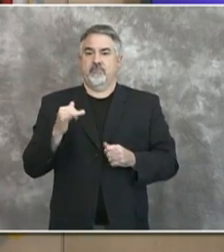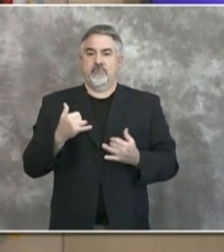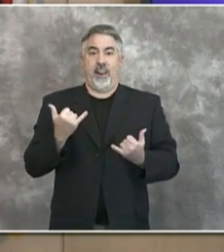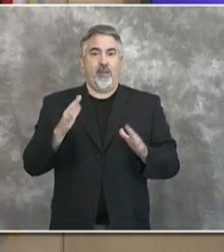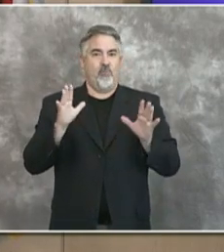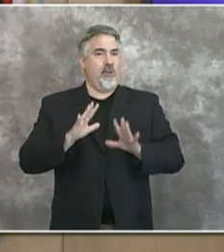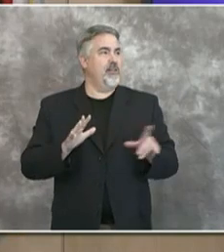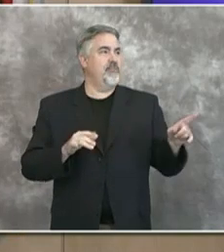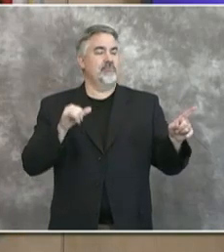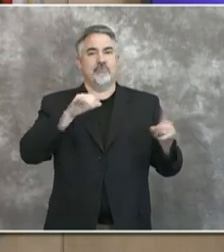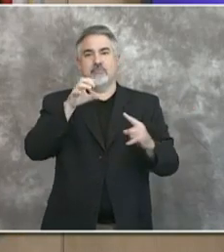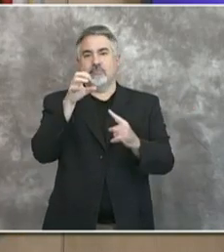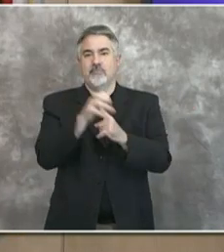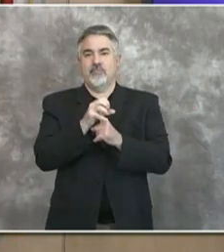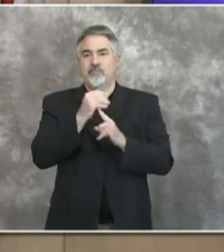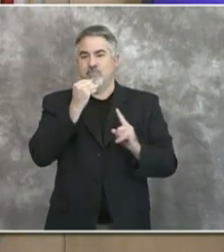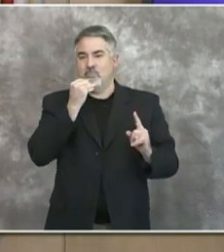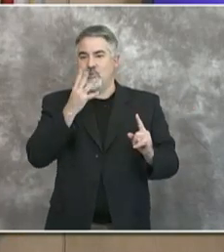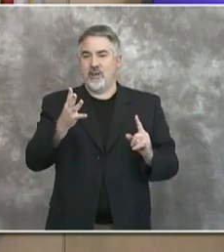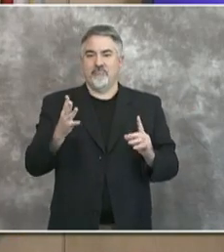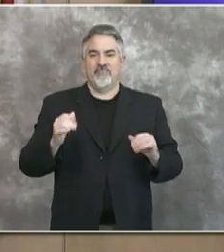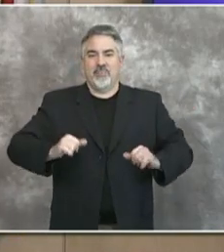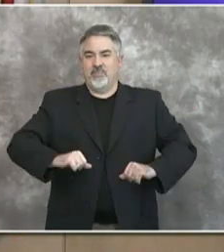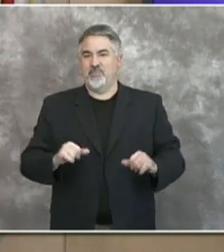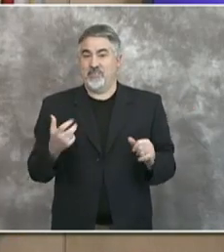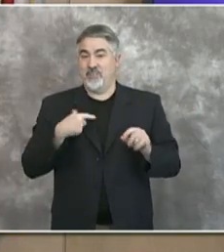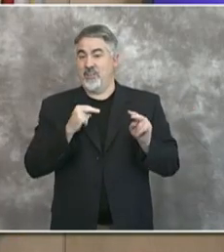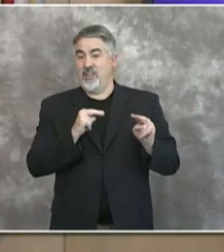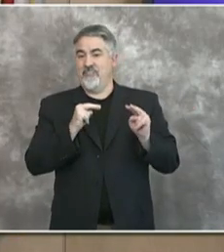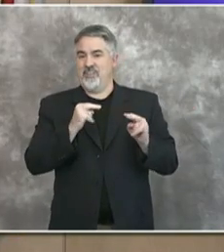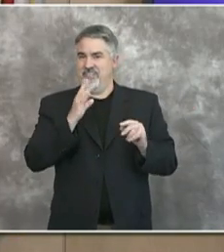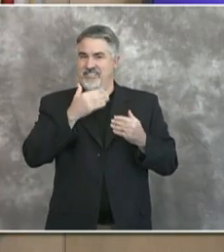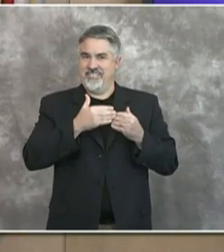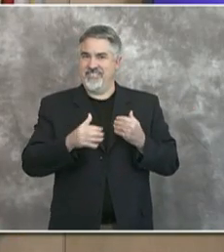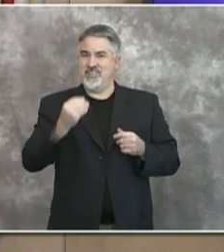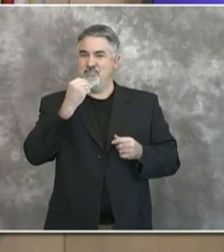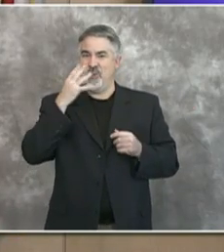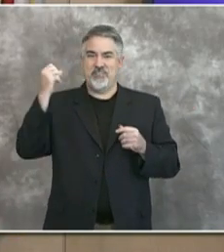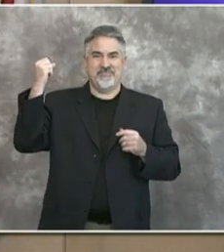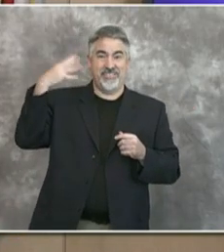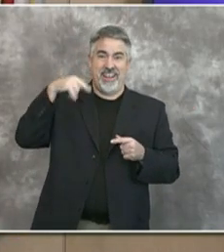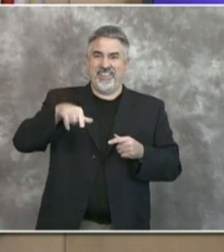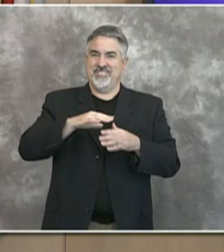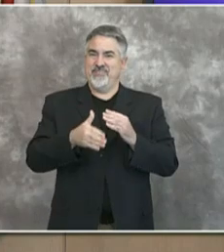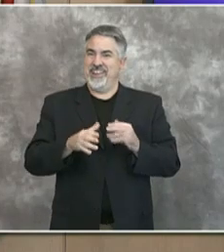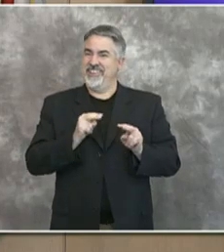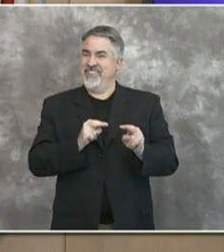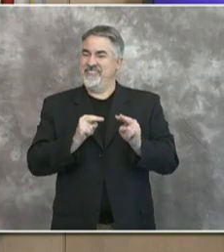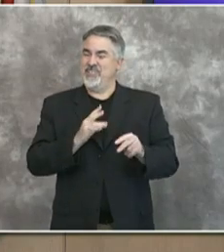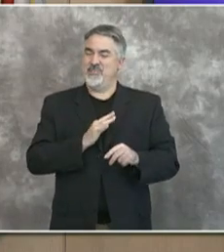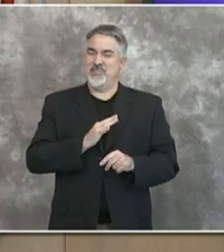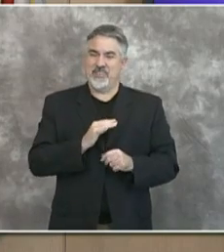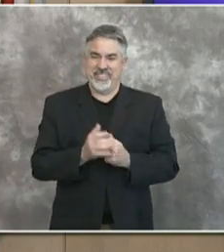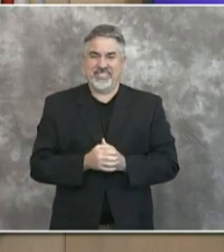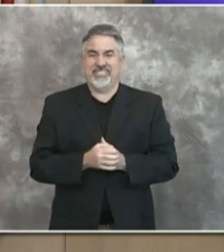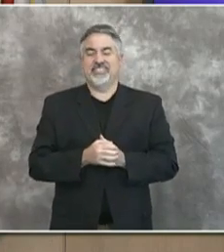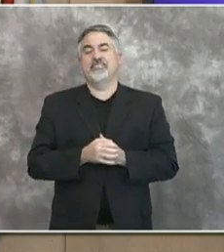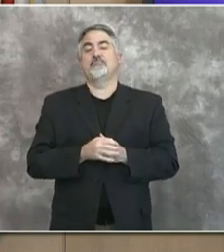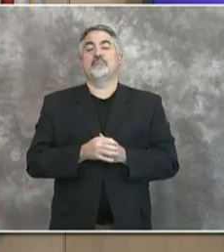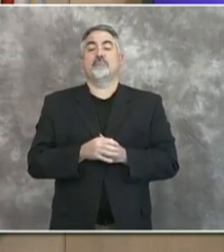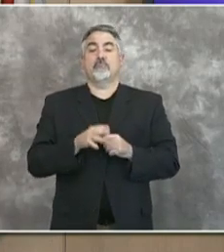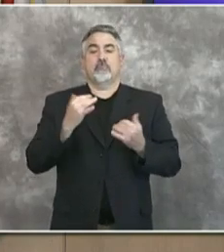Diego the last couple of days, and we're anticipating it to be warm and sunny all weekend. I know everyone is itching to get